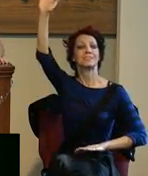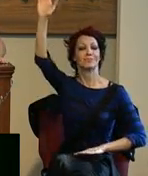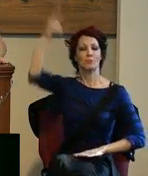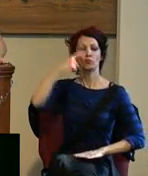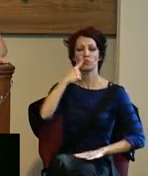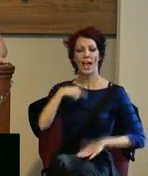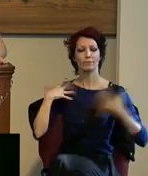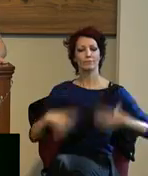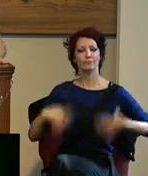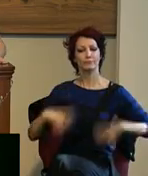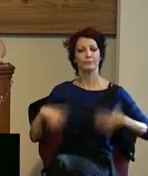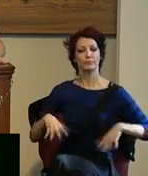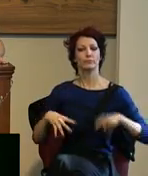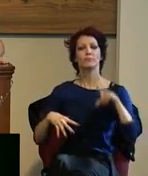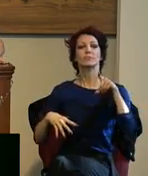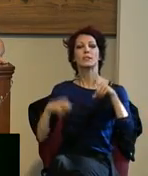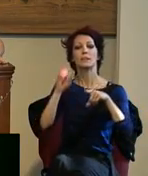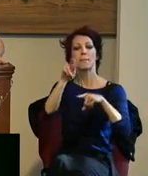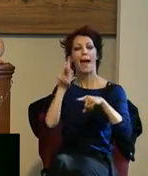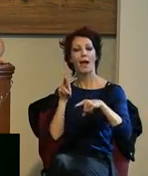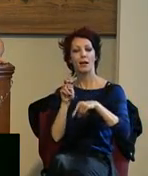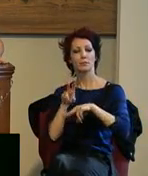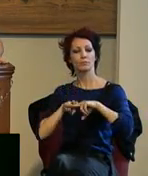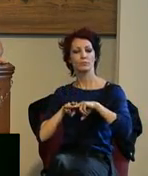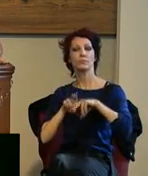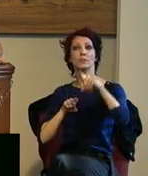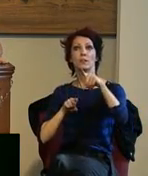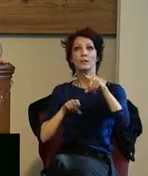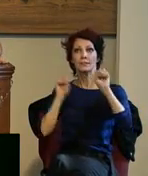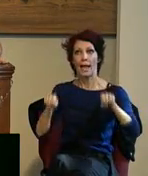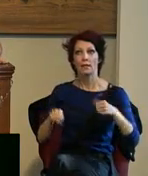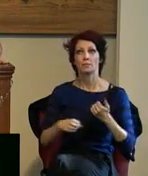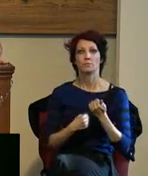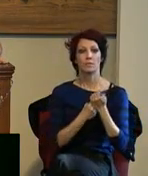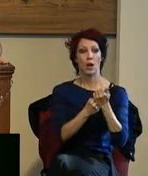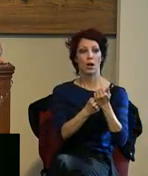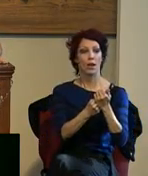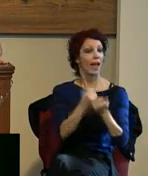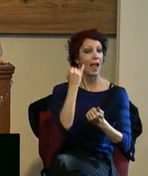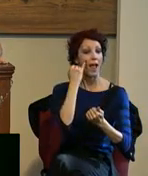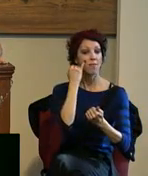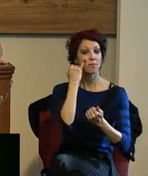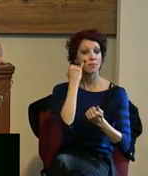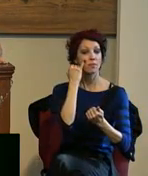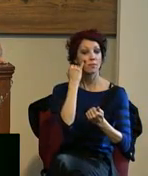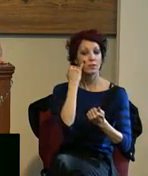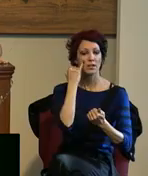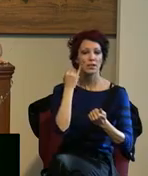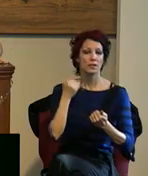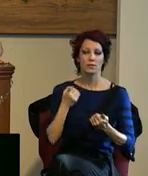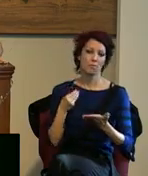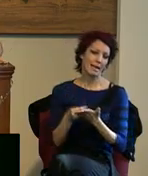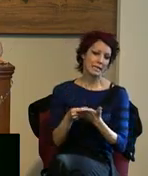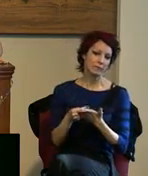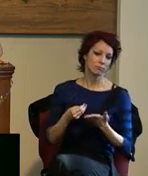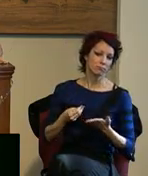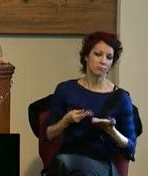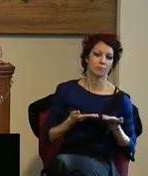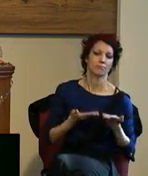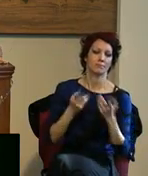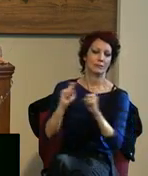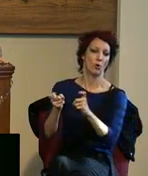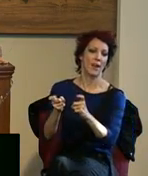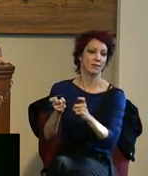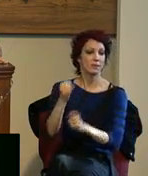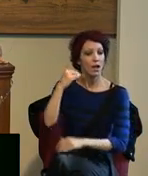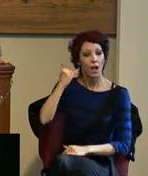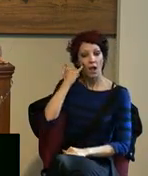is back there to uh to Aid if you want to help uh and of course please give generously if you if you have not pledged